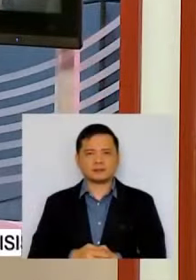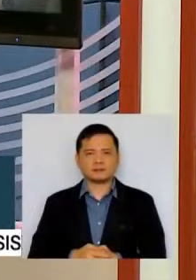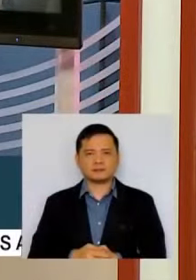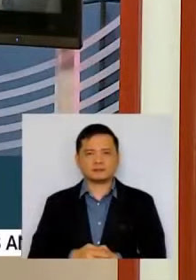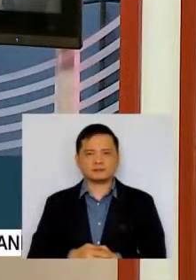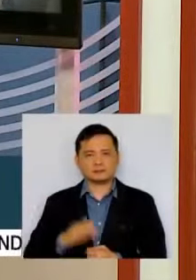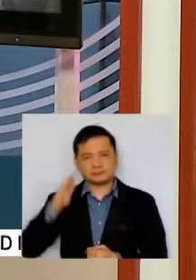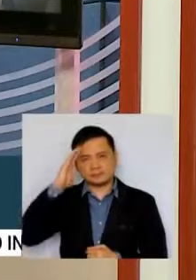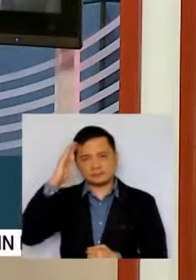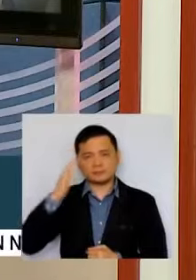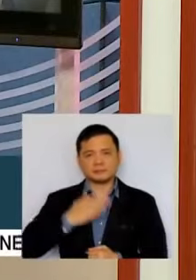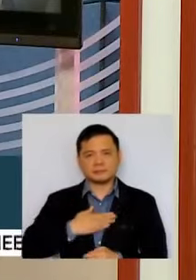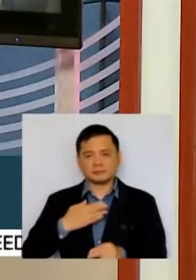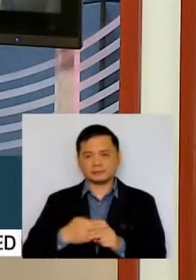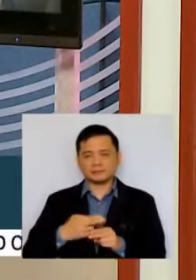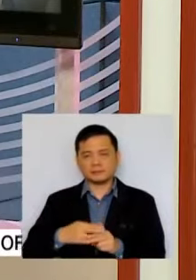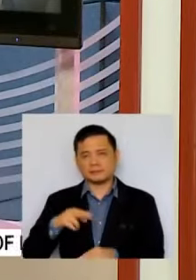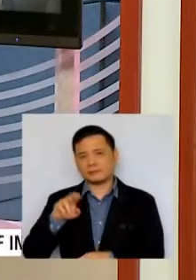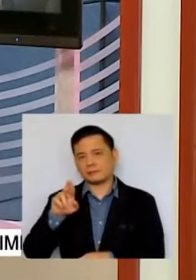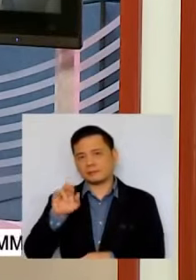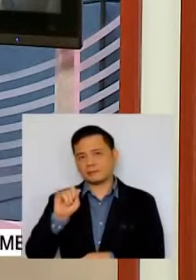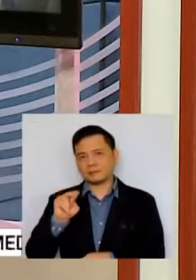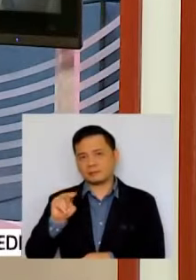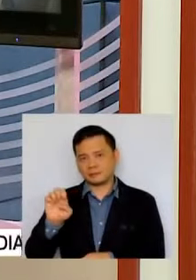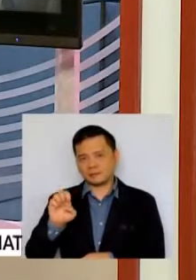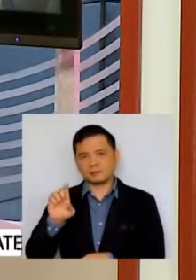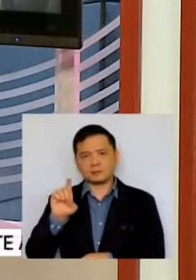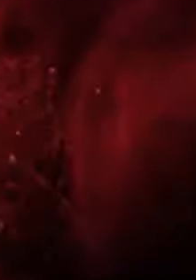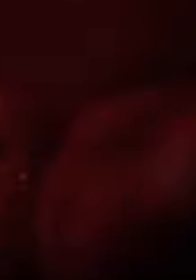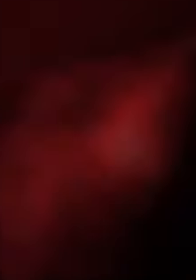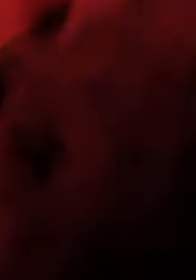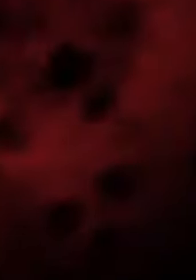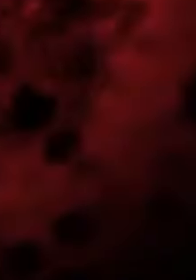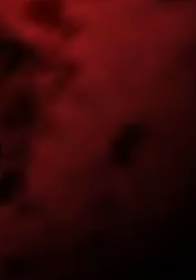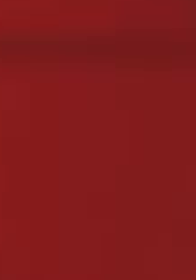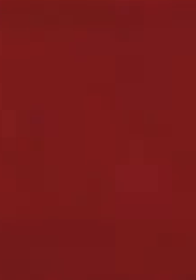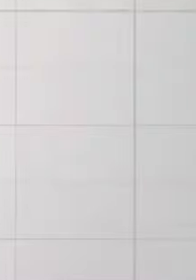I'm Rain Musni. Dayline Philippines begins right now.